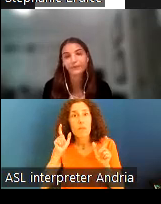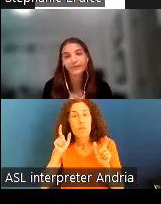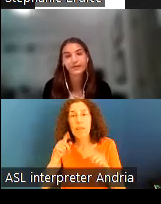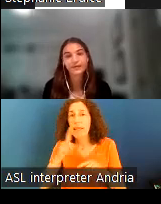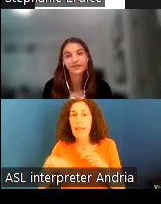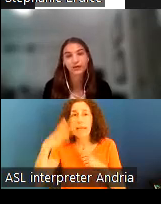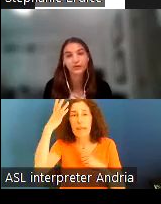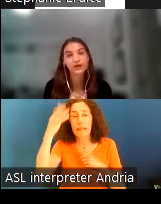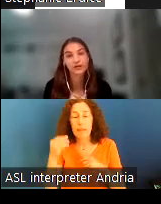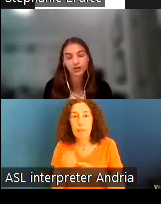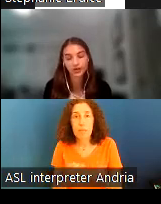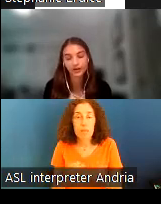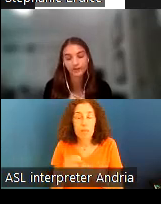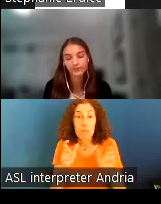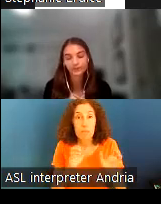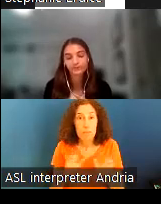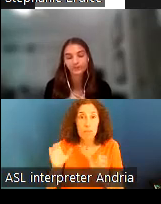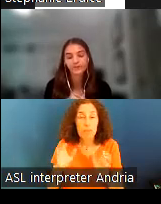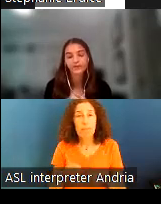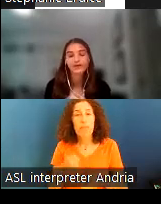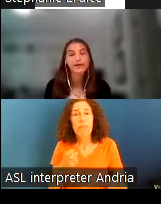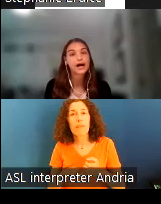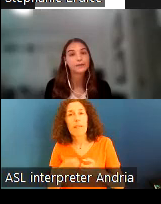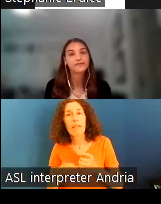irritability, difficulty concentrating,